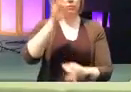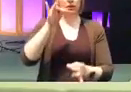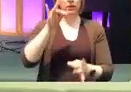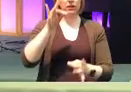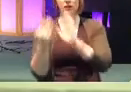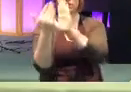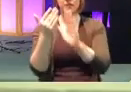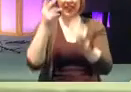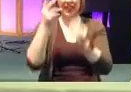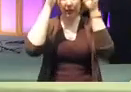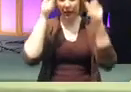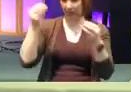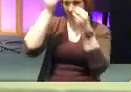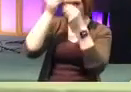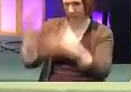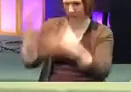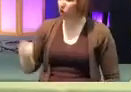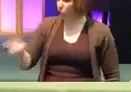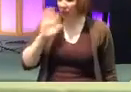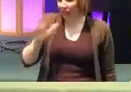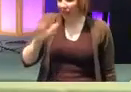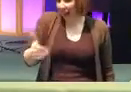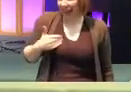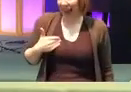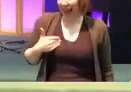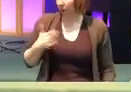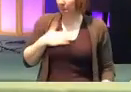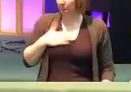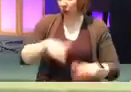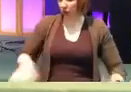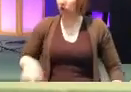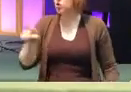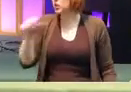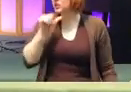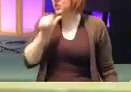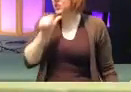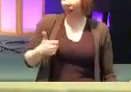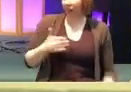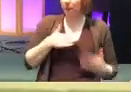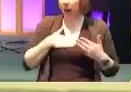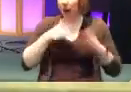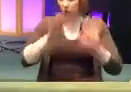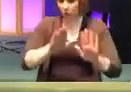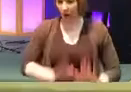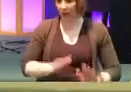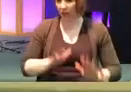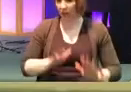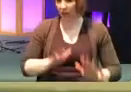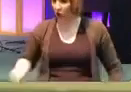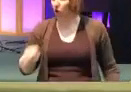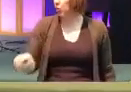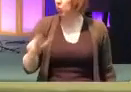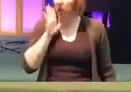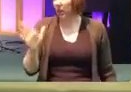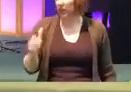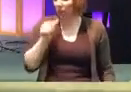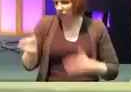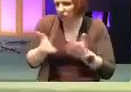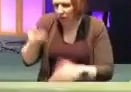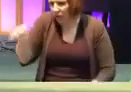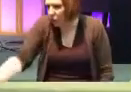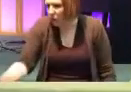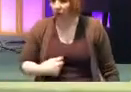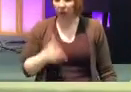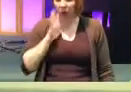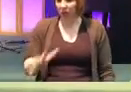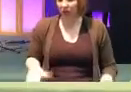the enemy and let him know, you will not have my children. You will not have my grandchildren. They will not serve you. They will not